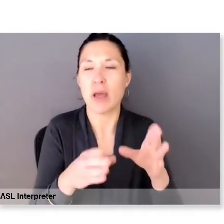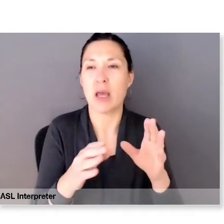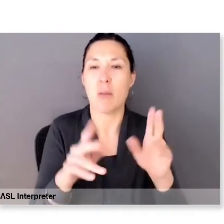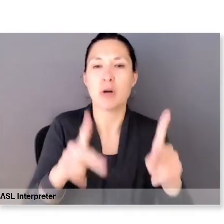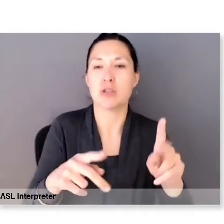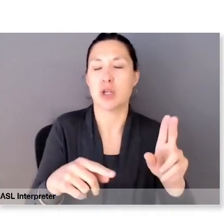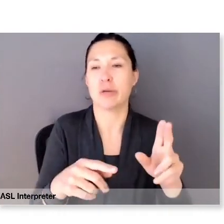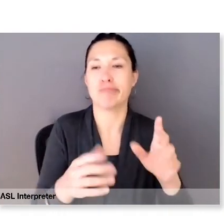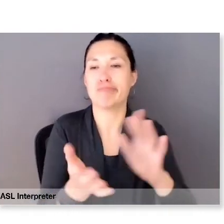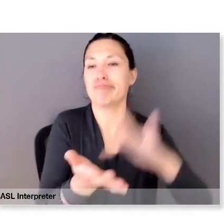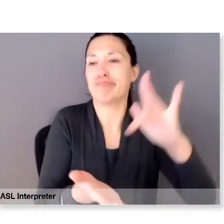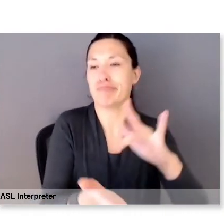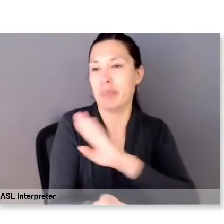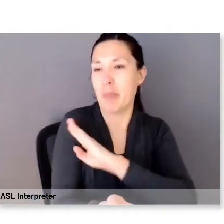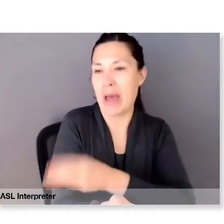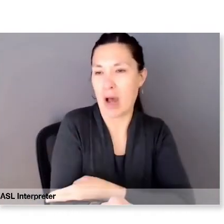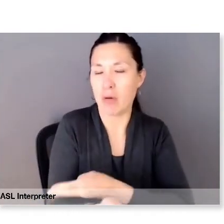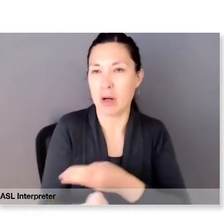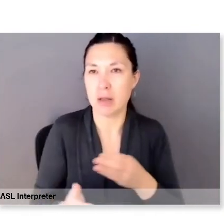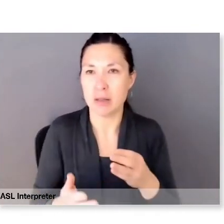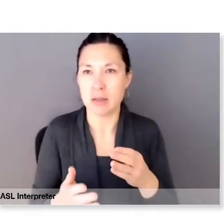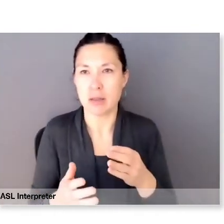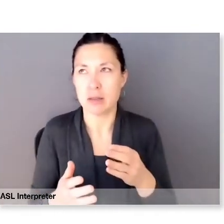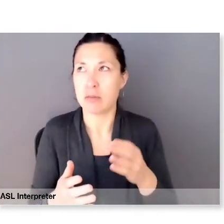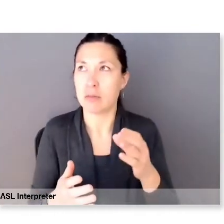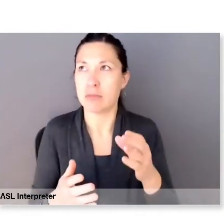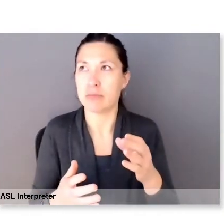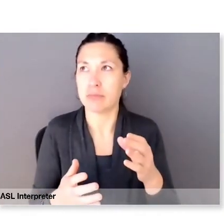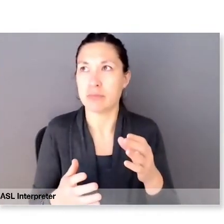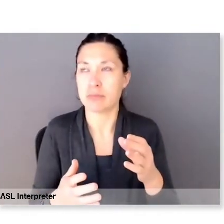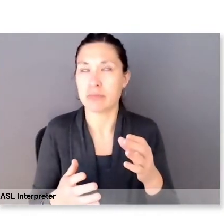And I was certainly very interested in sort of the relation